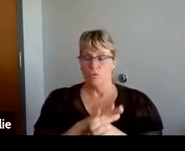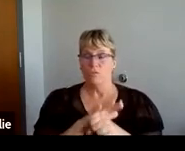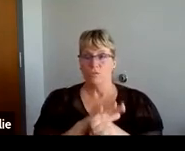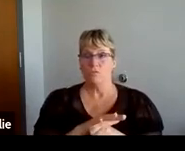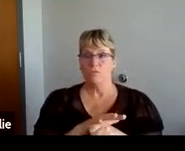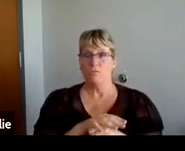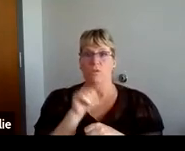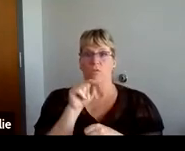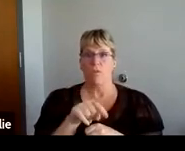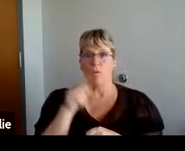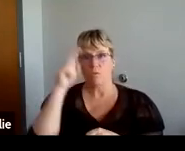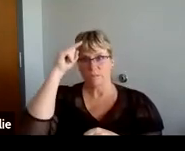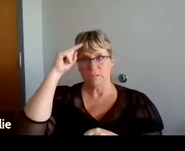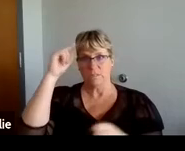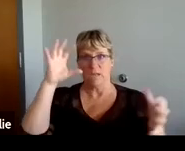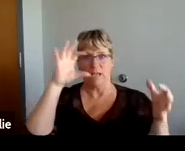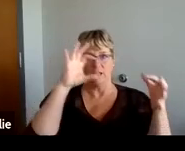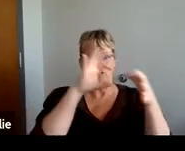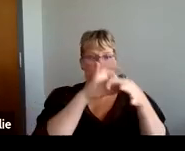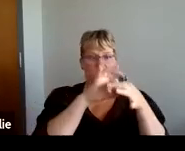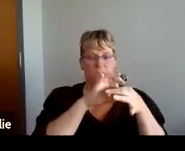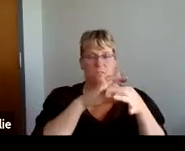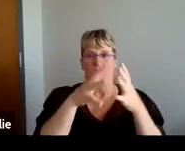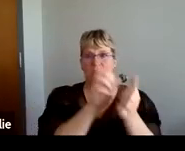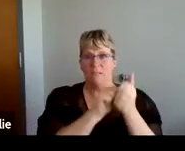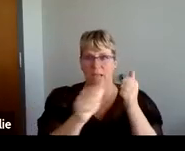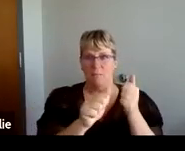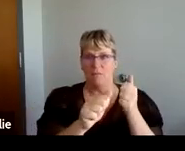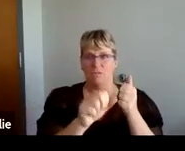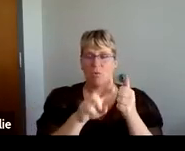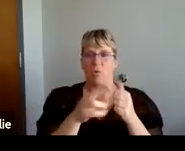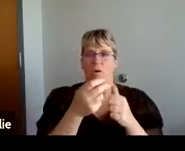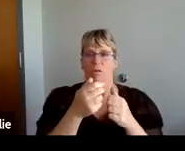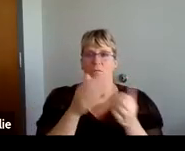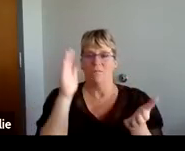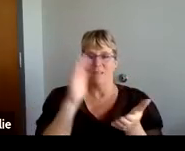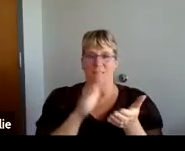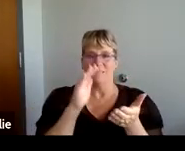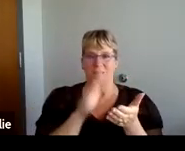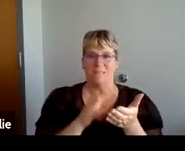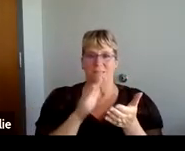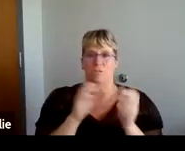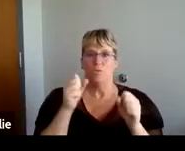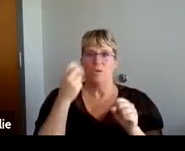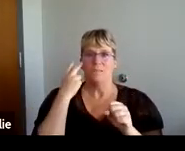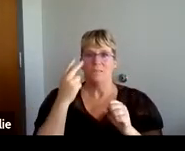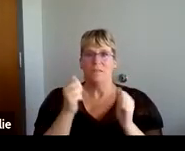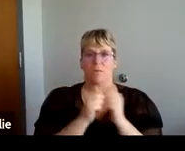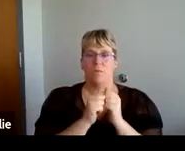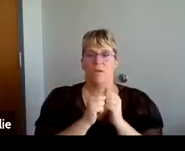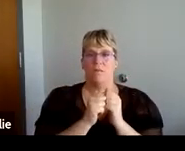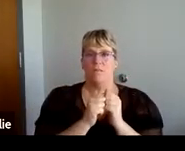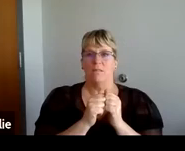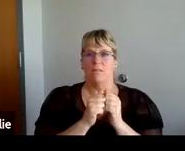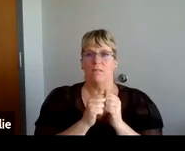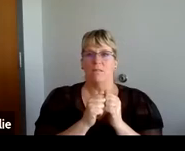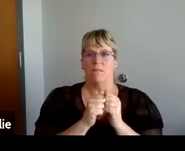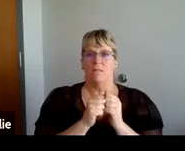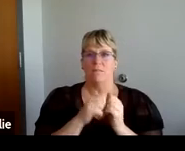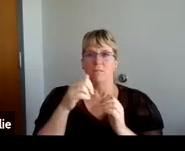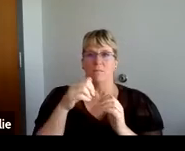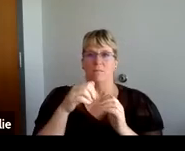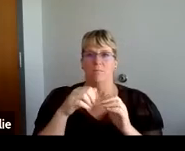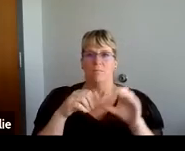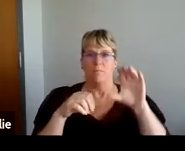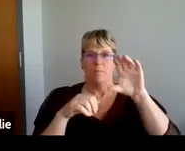those connections become damaged or they become fewer. And you can see with the top neuronal